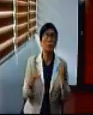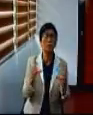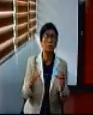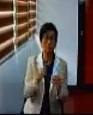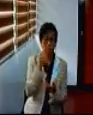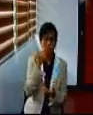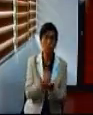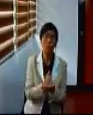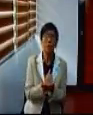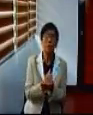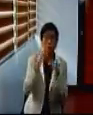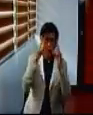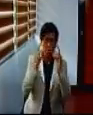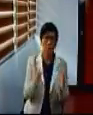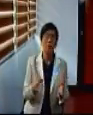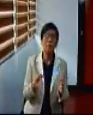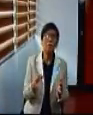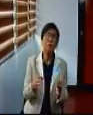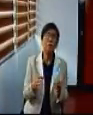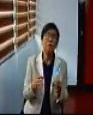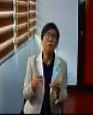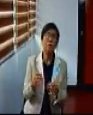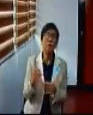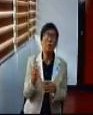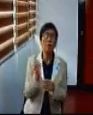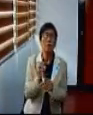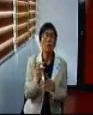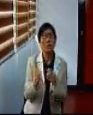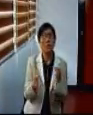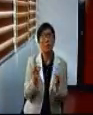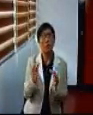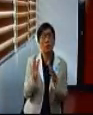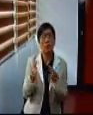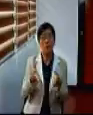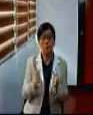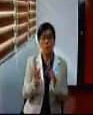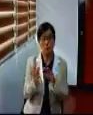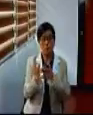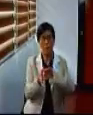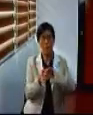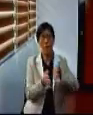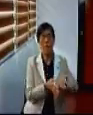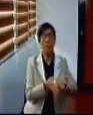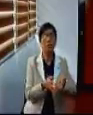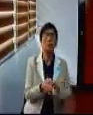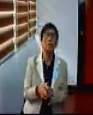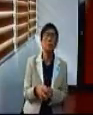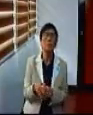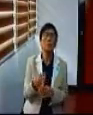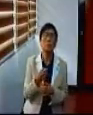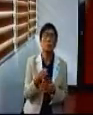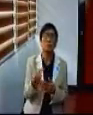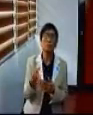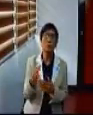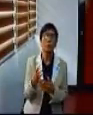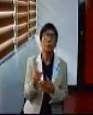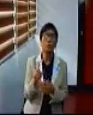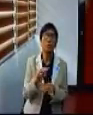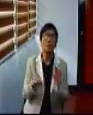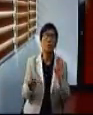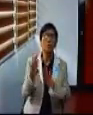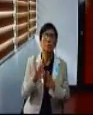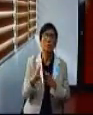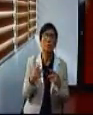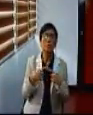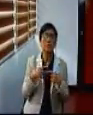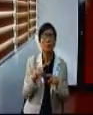unless judicial review allows for these to be set aside. So a number of NHRIs do have different sorts of